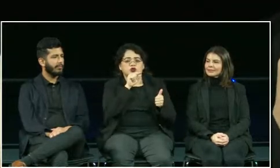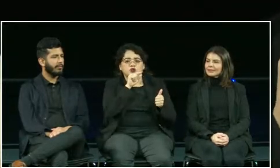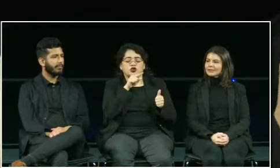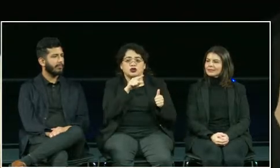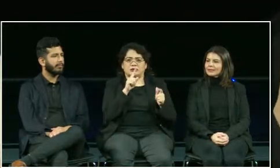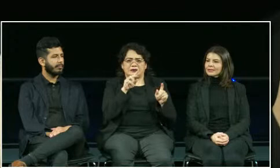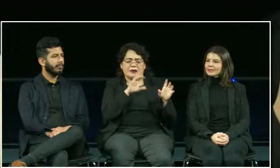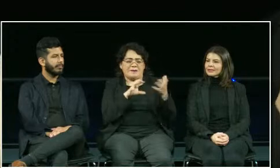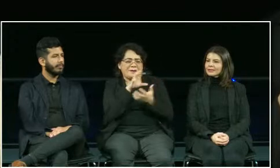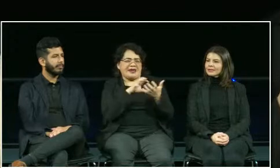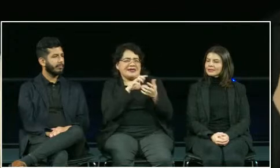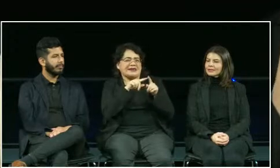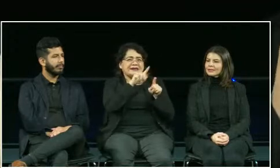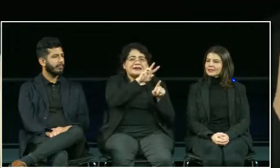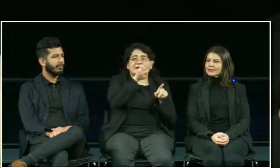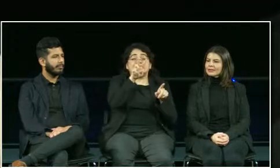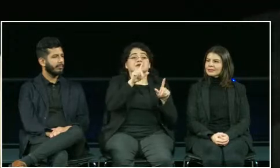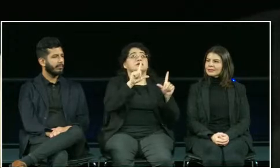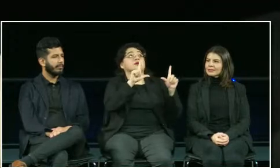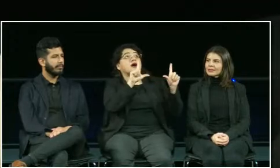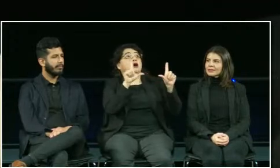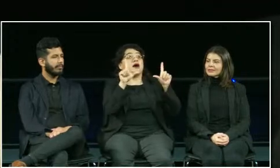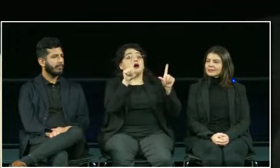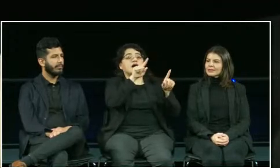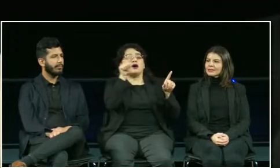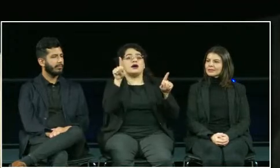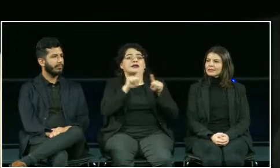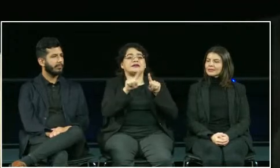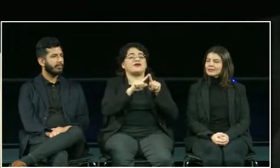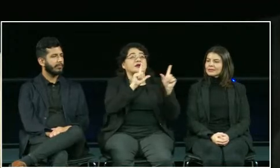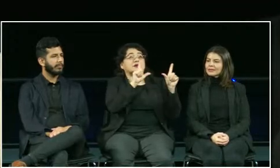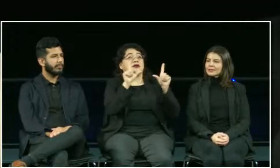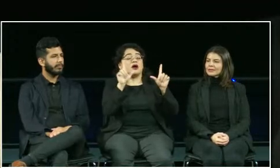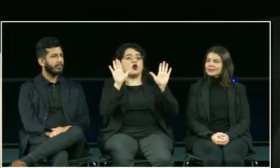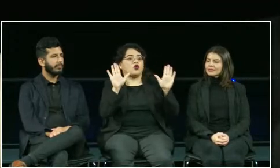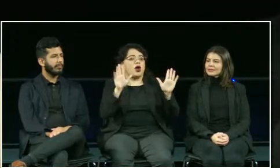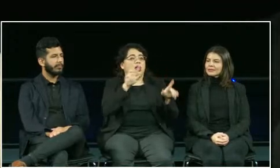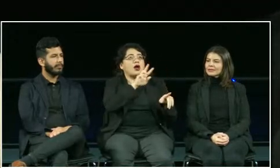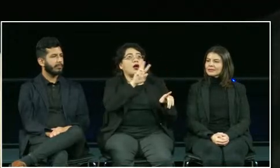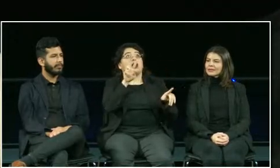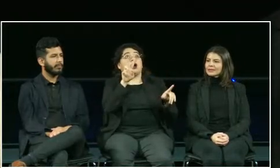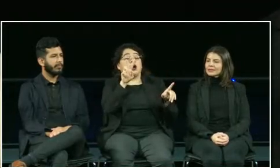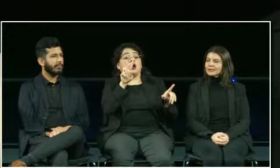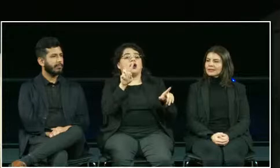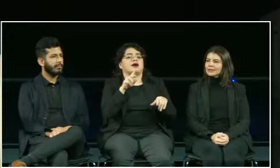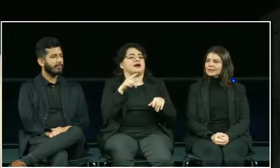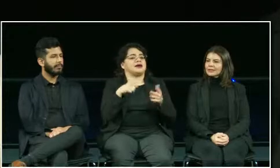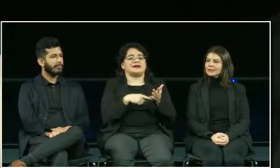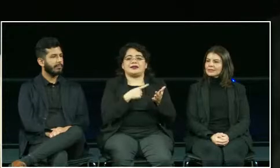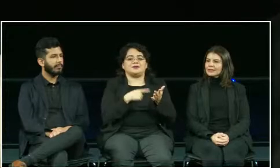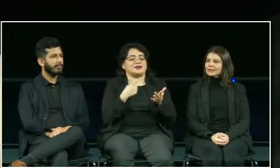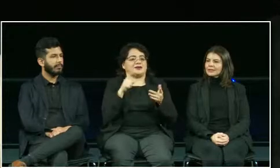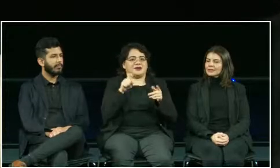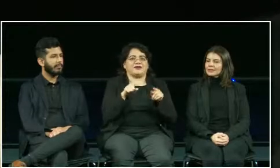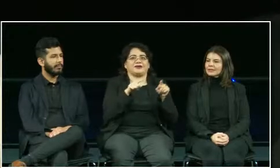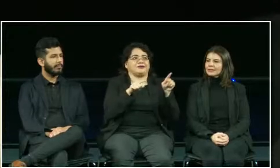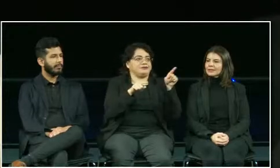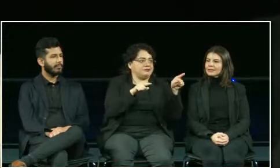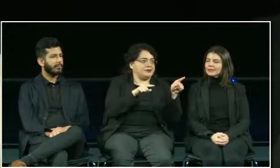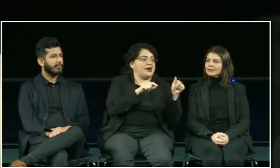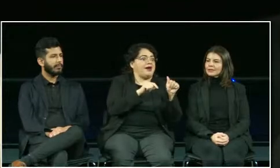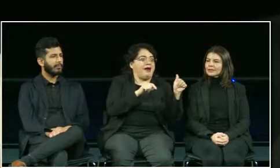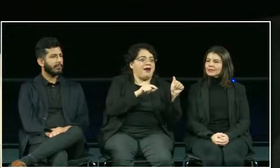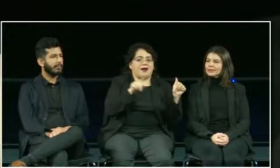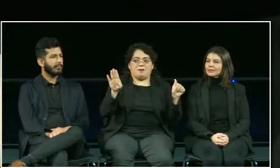in Greenland, just shooting up in the sky and getting a lot of great footage. But every time it had to fly from A to B, of course, we had